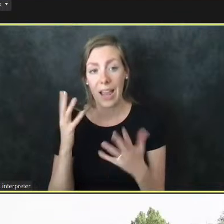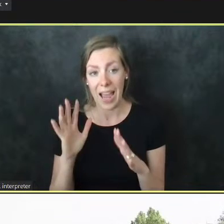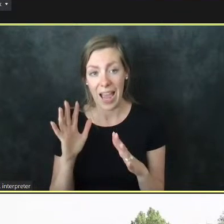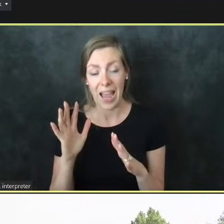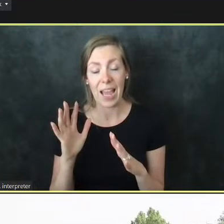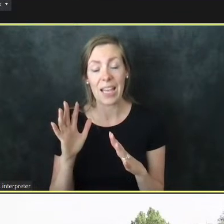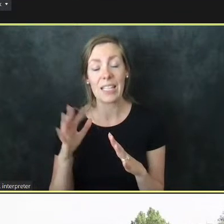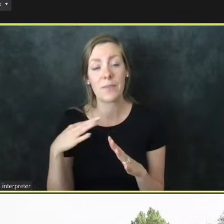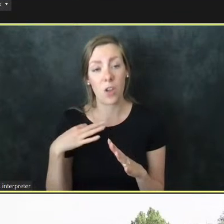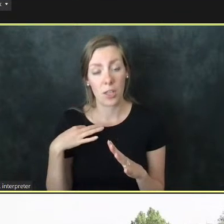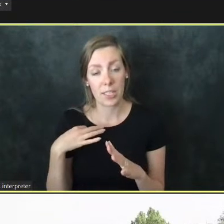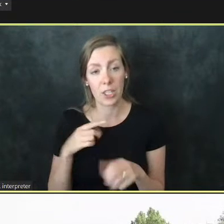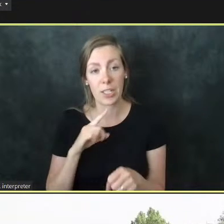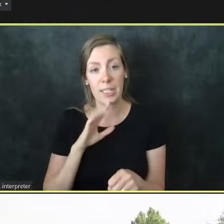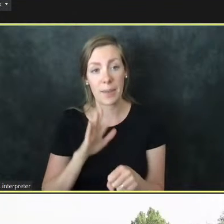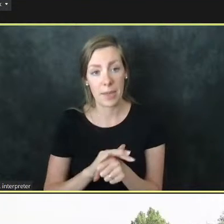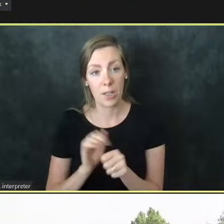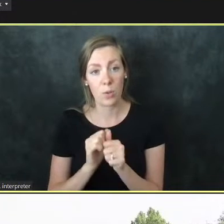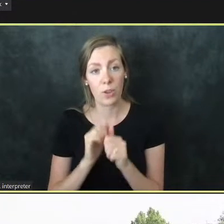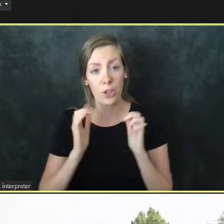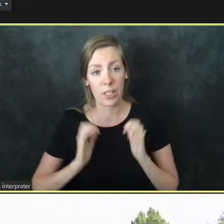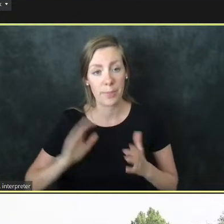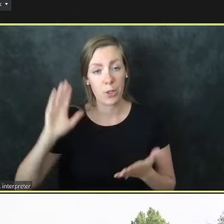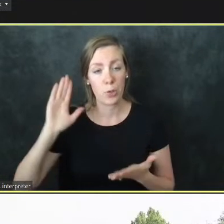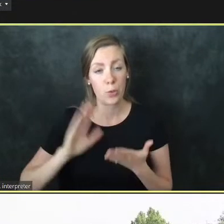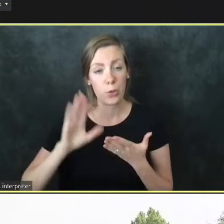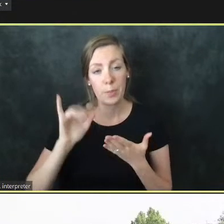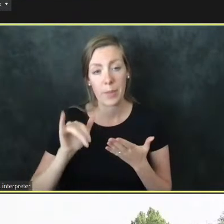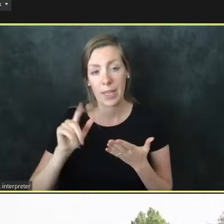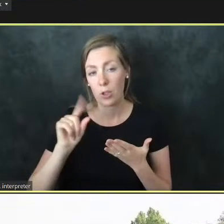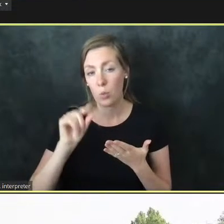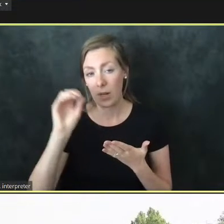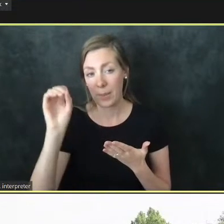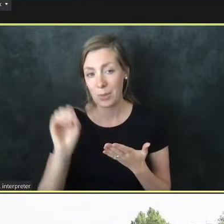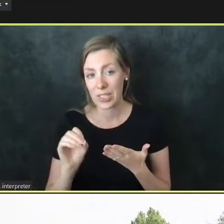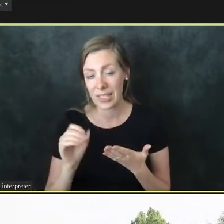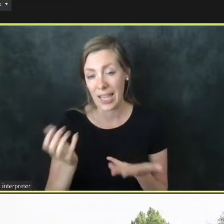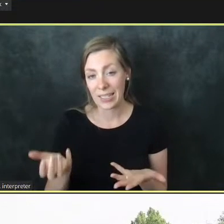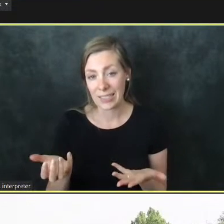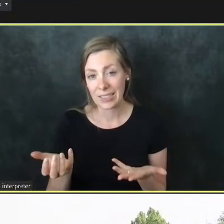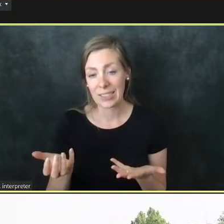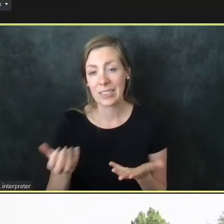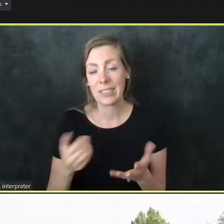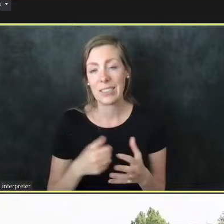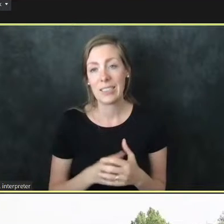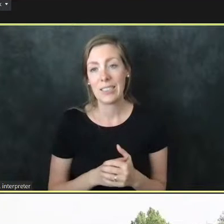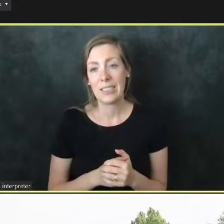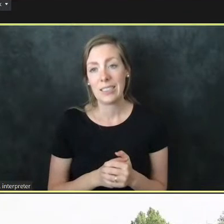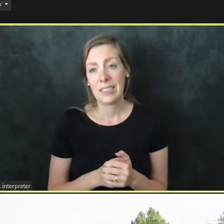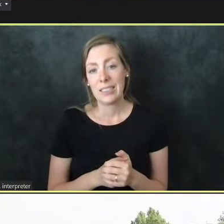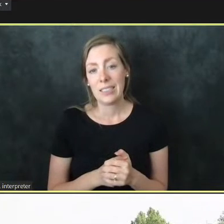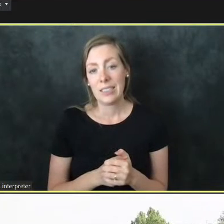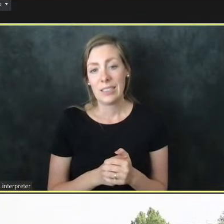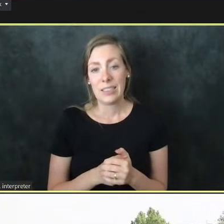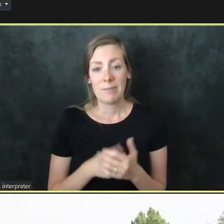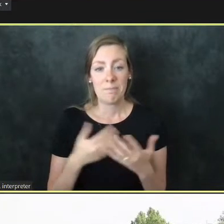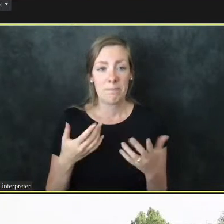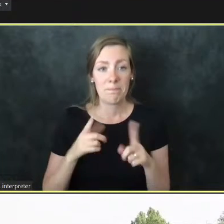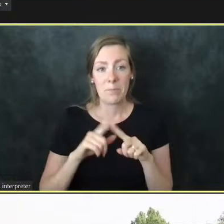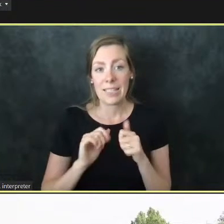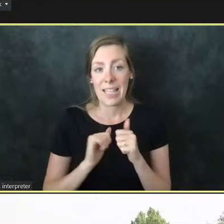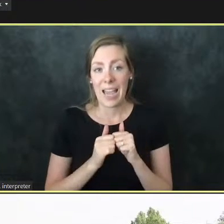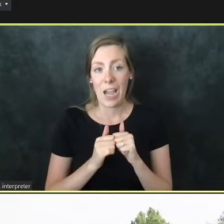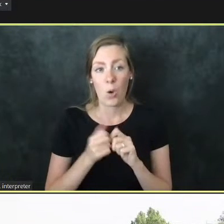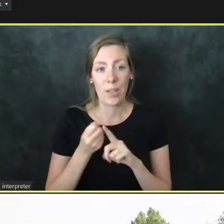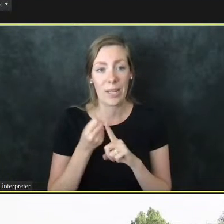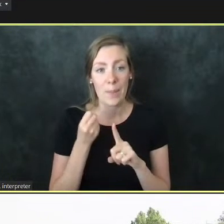year again to reduce its diversions by 20%. It, Lo que estamos goes hablando to how that es impacts the las retail end prácticas